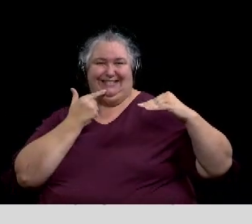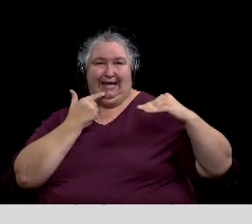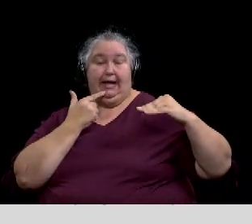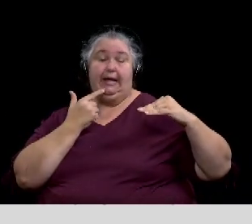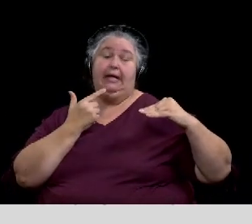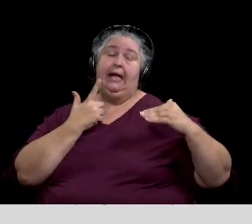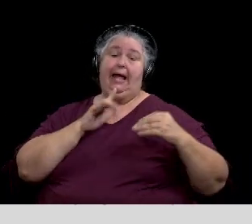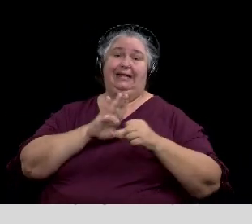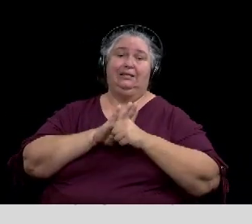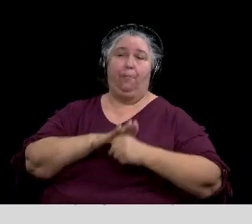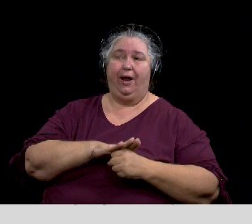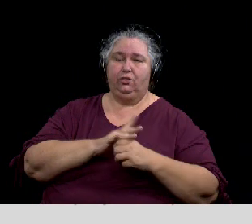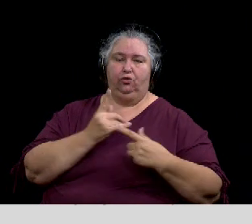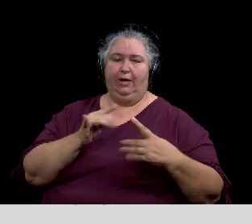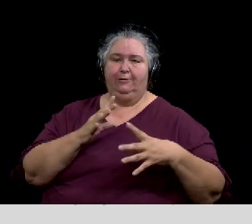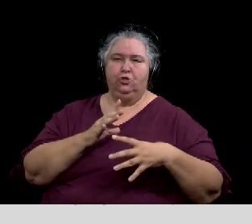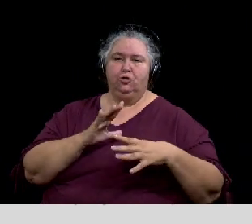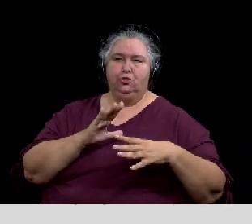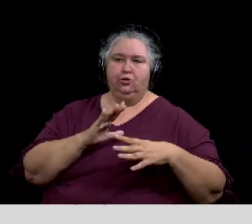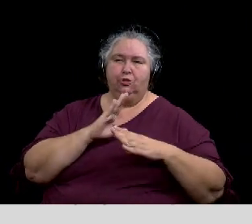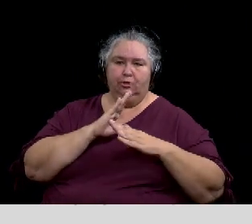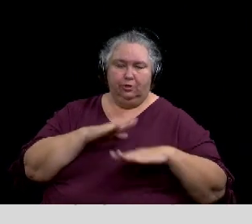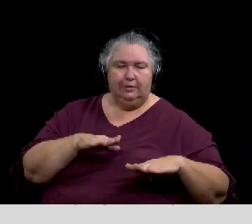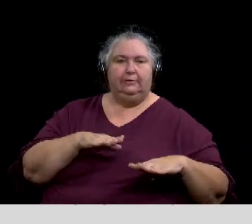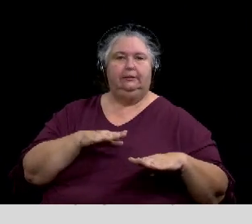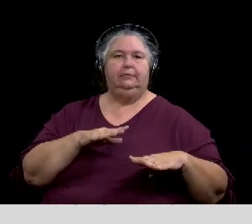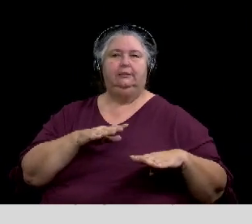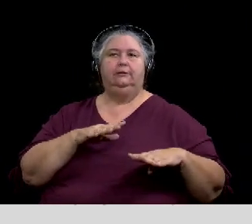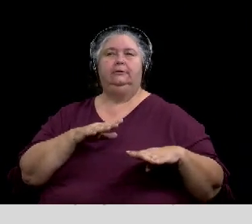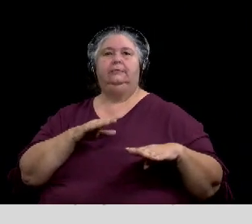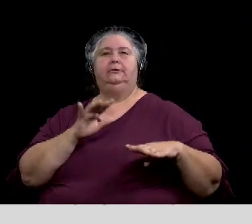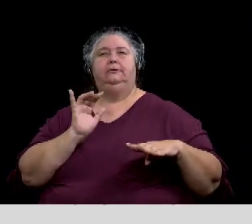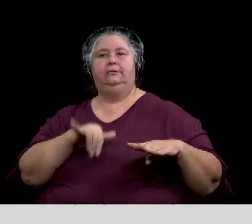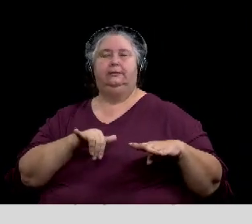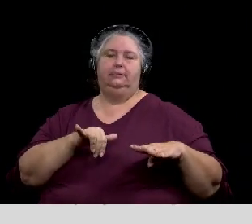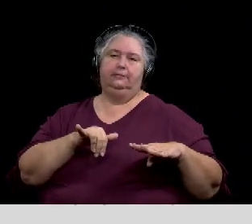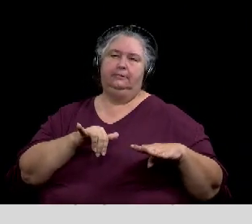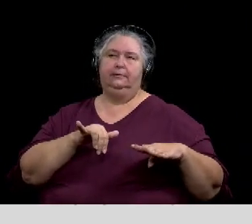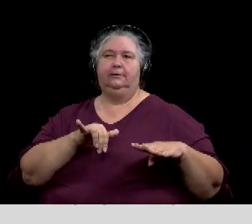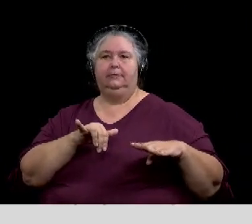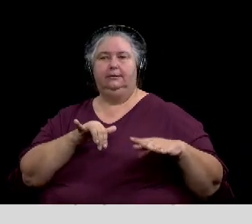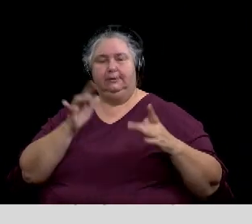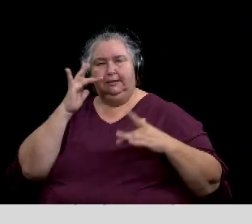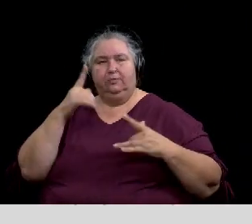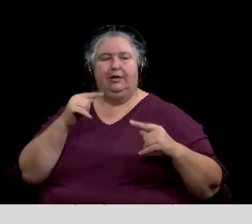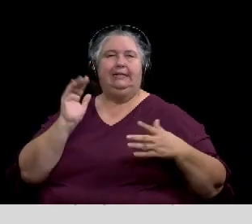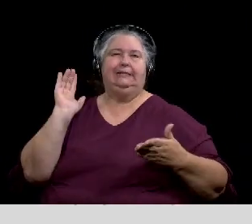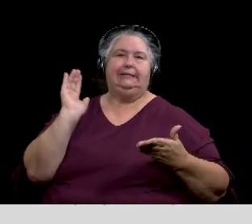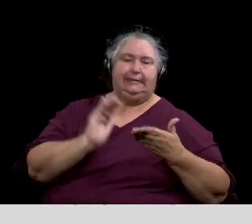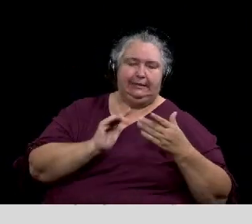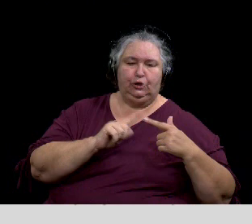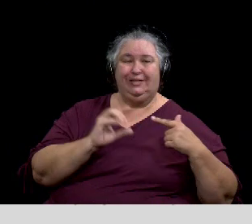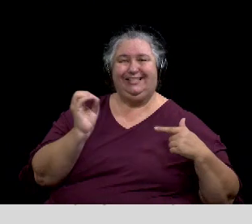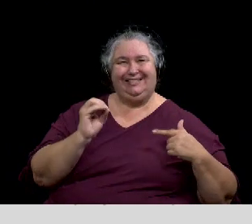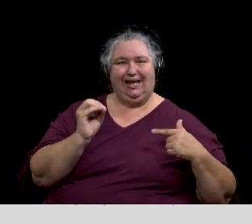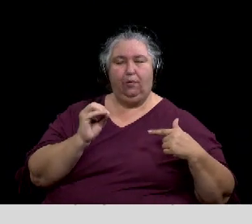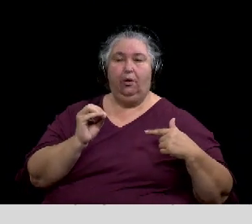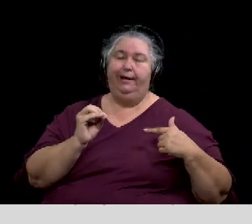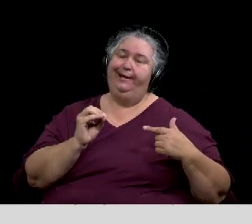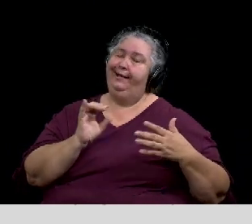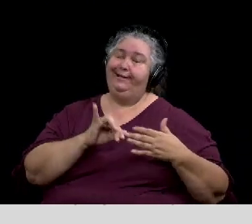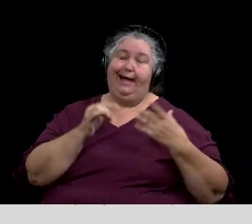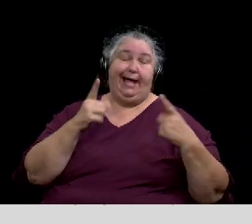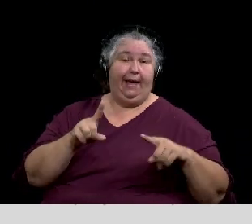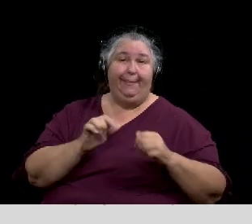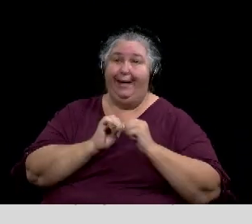suppression, where we can actually achieve a close to 0 new cases, would only happen if